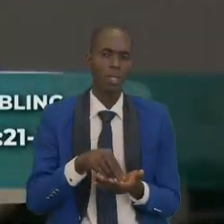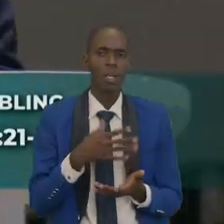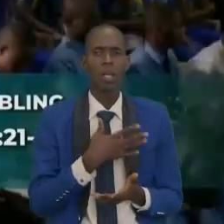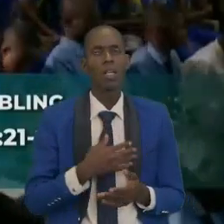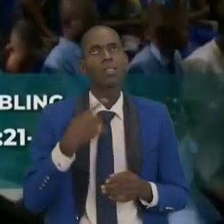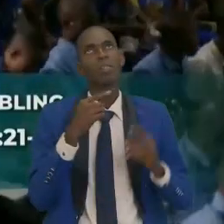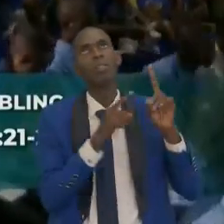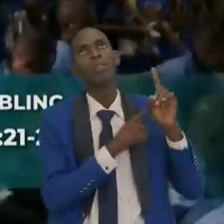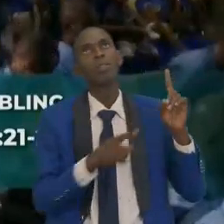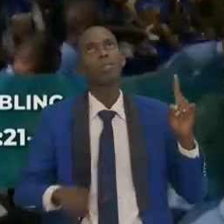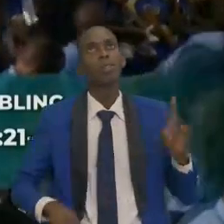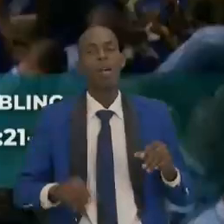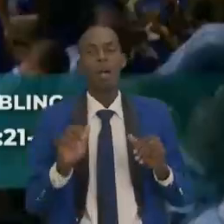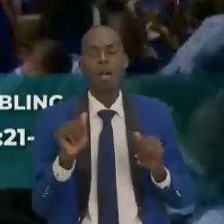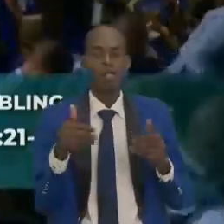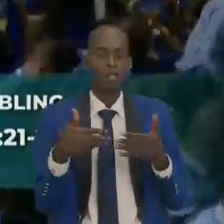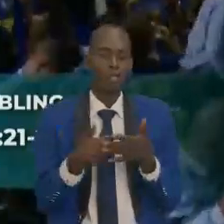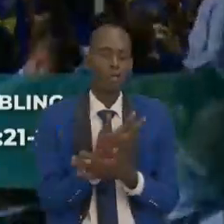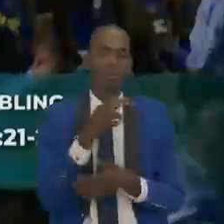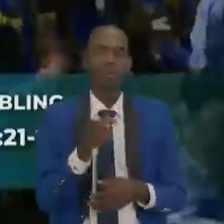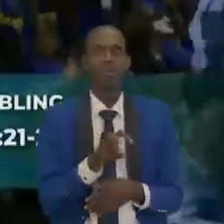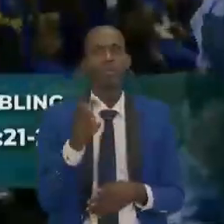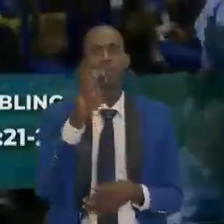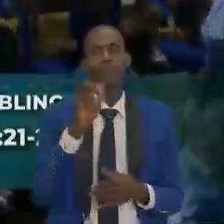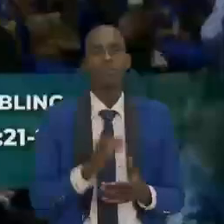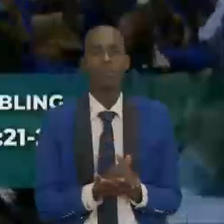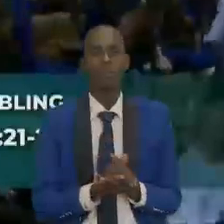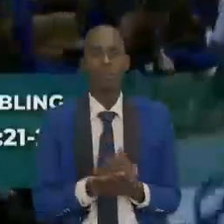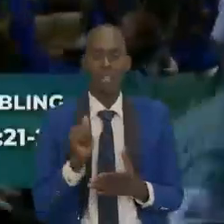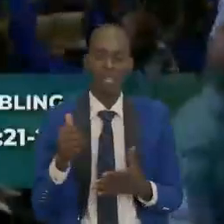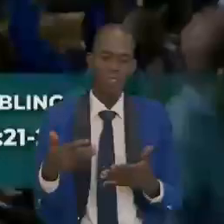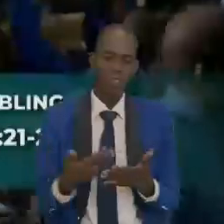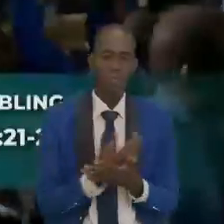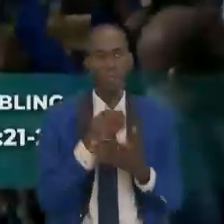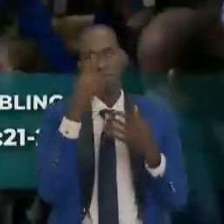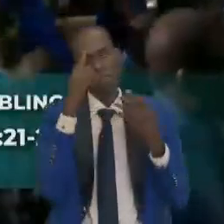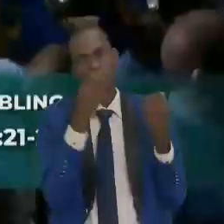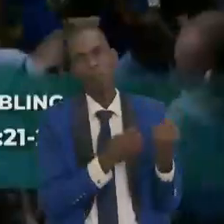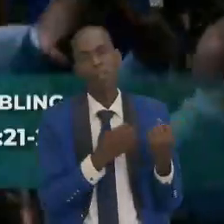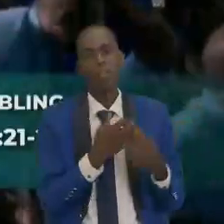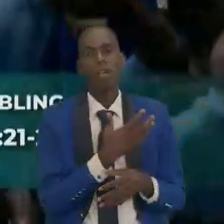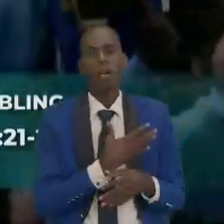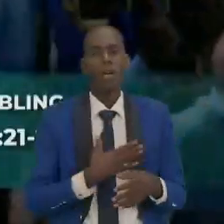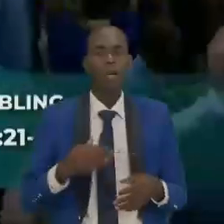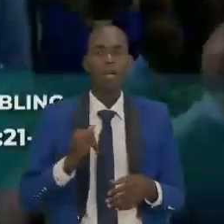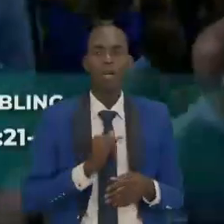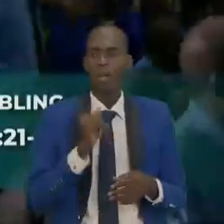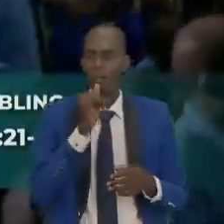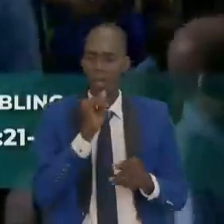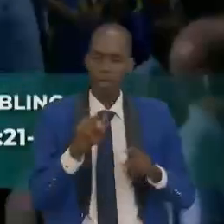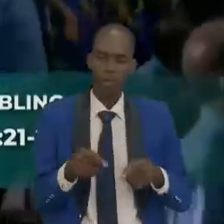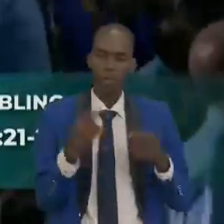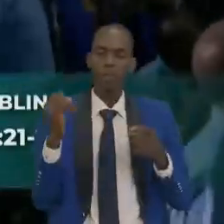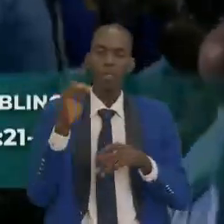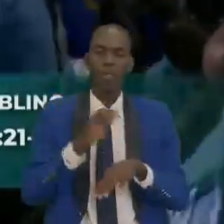a New Journey a new faith and I'm going on now with